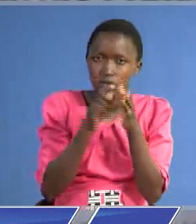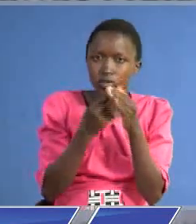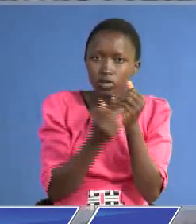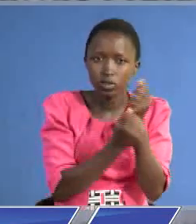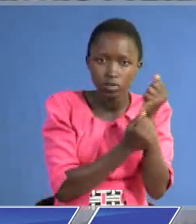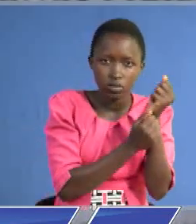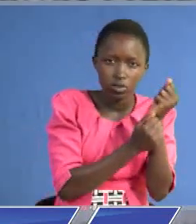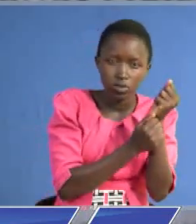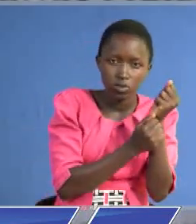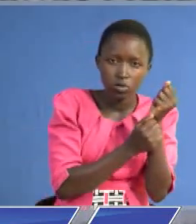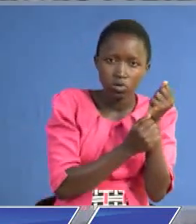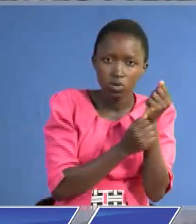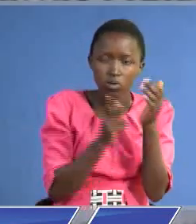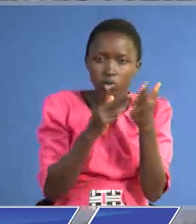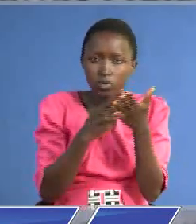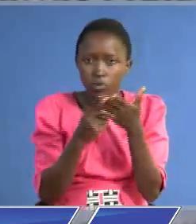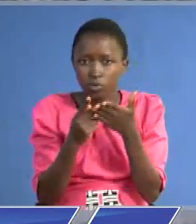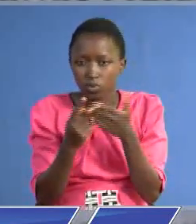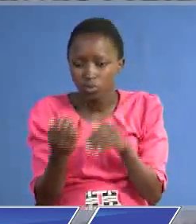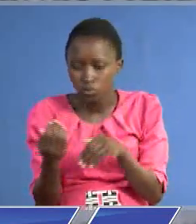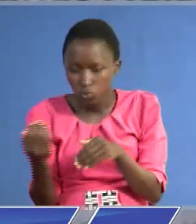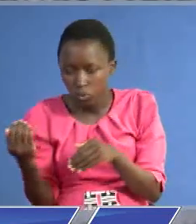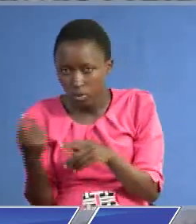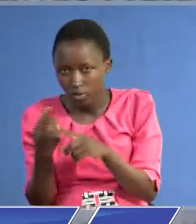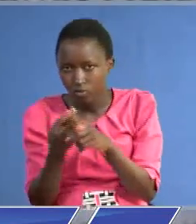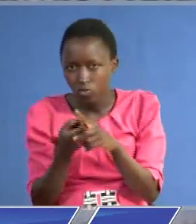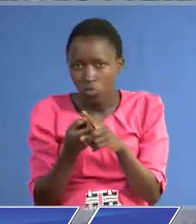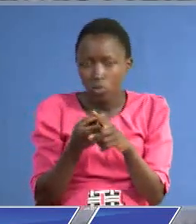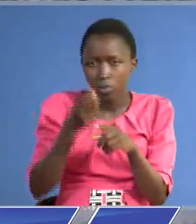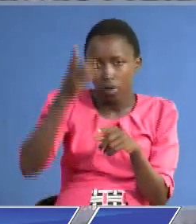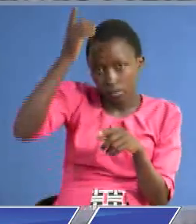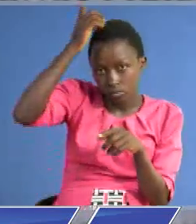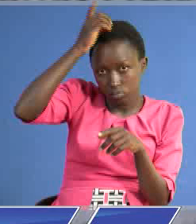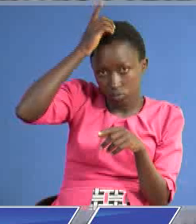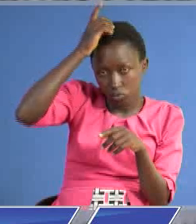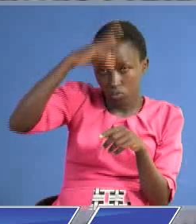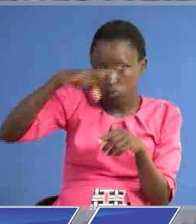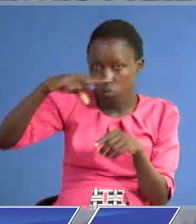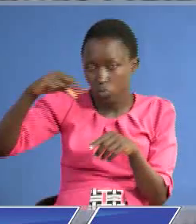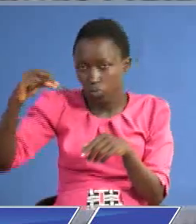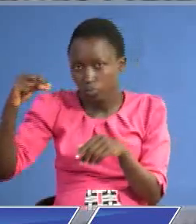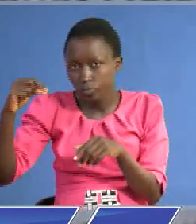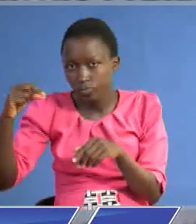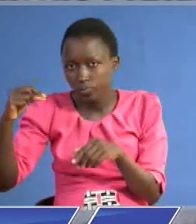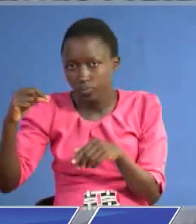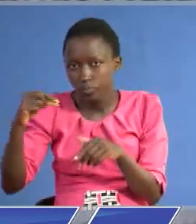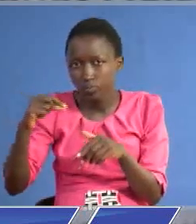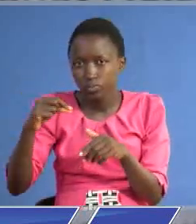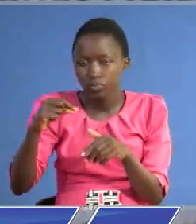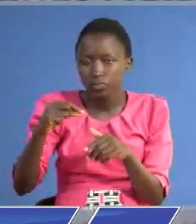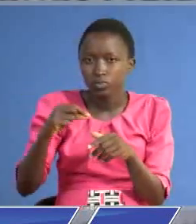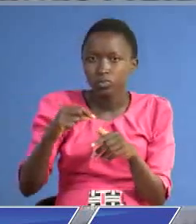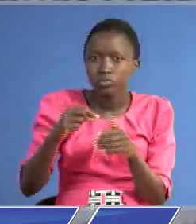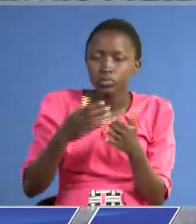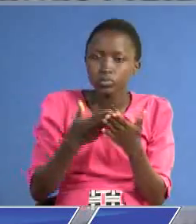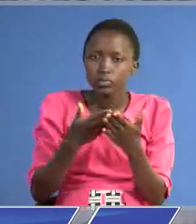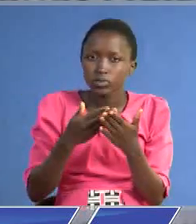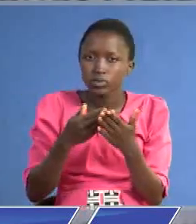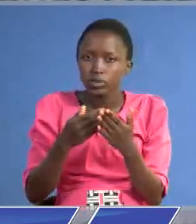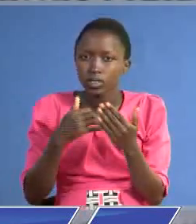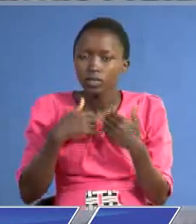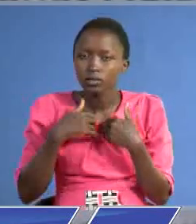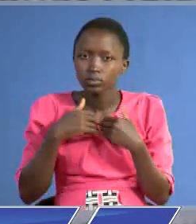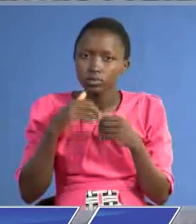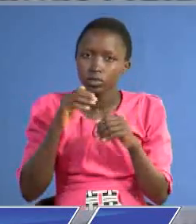sponsored scholarships for students from these rural areas to go to students that have passed their